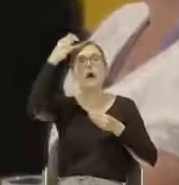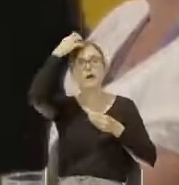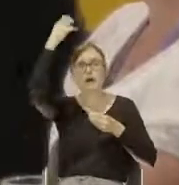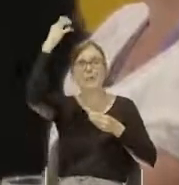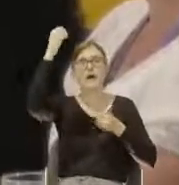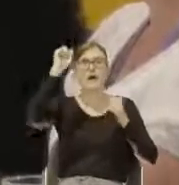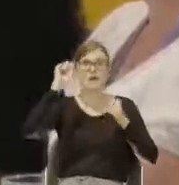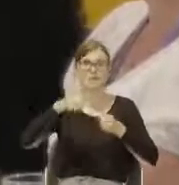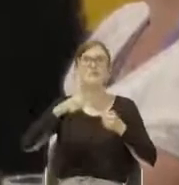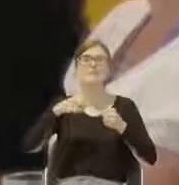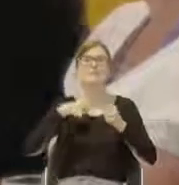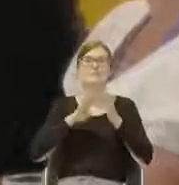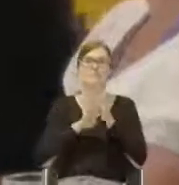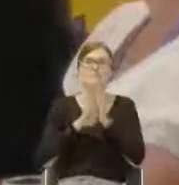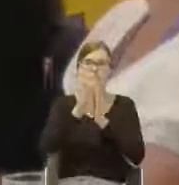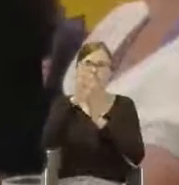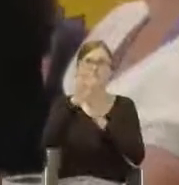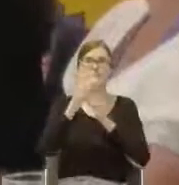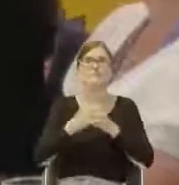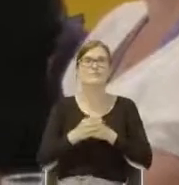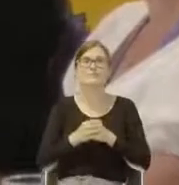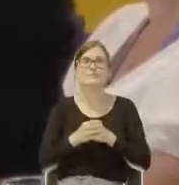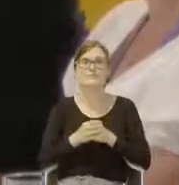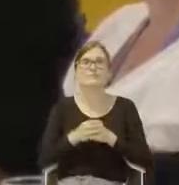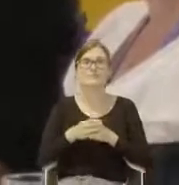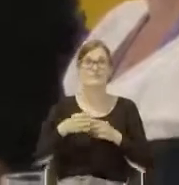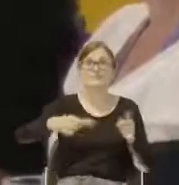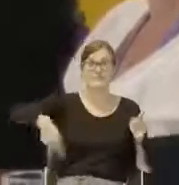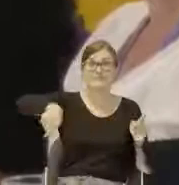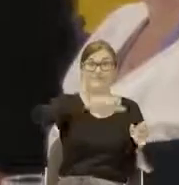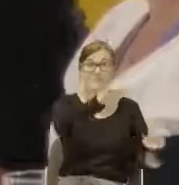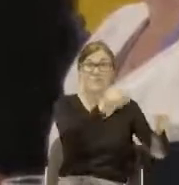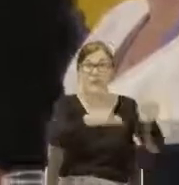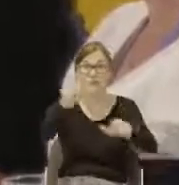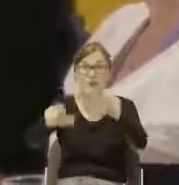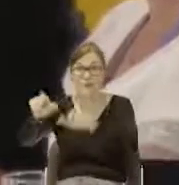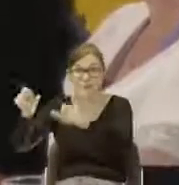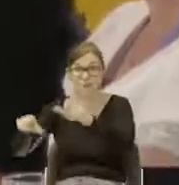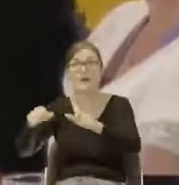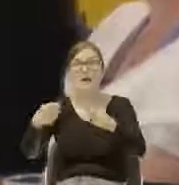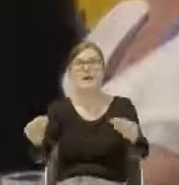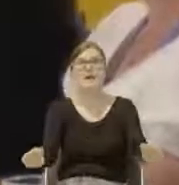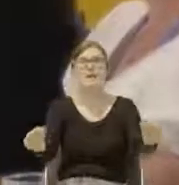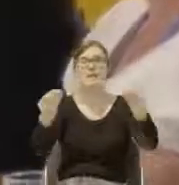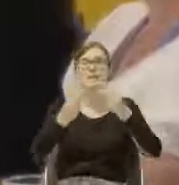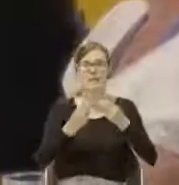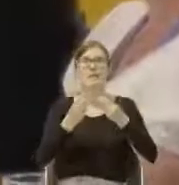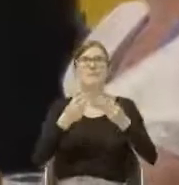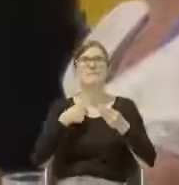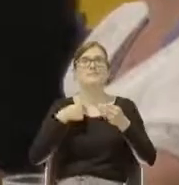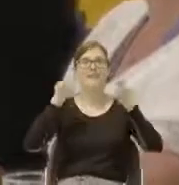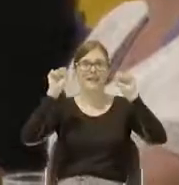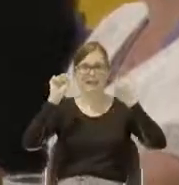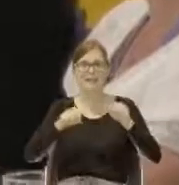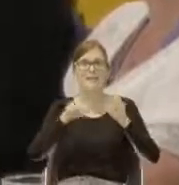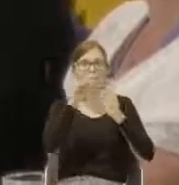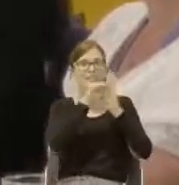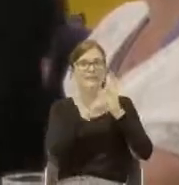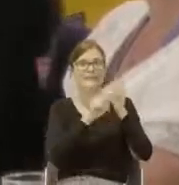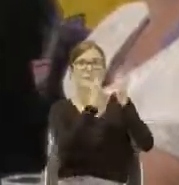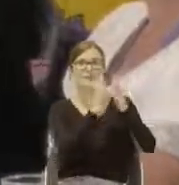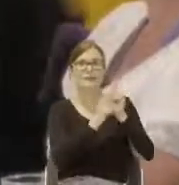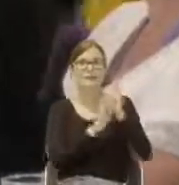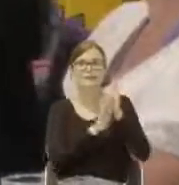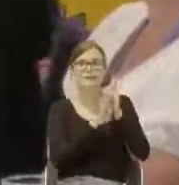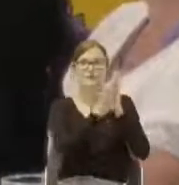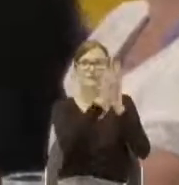the ground, the new urban agenda, the sustainable development goals, but also the Sendai Protocol and the